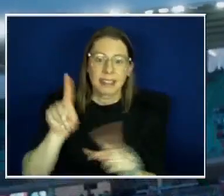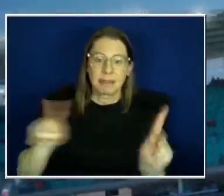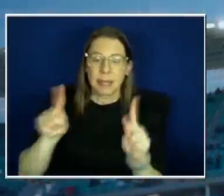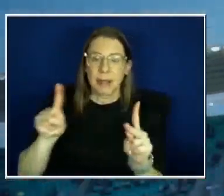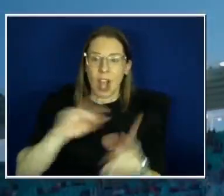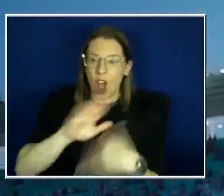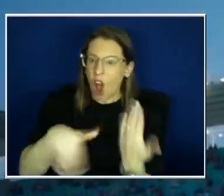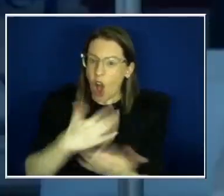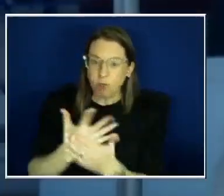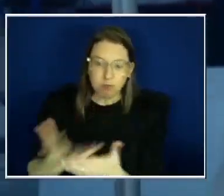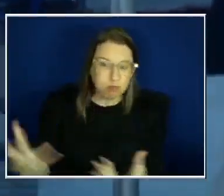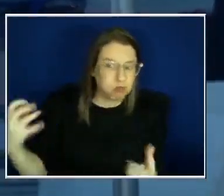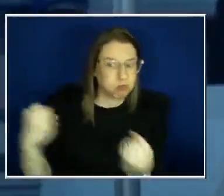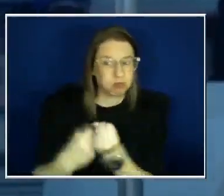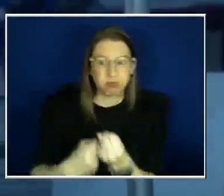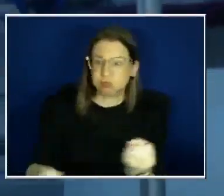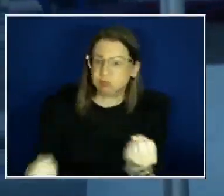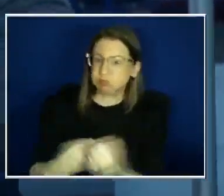in.